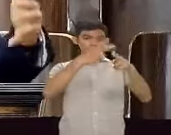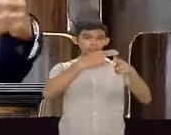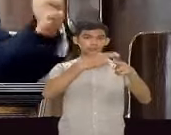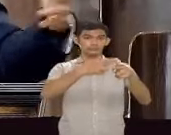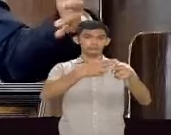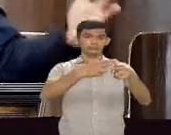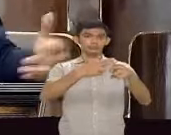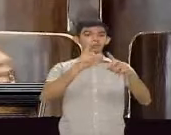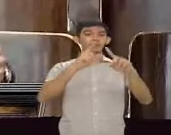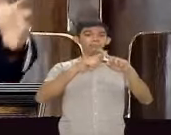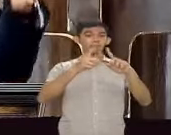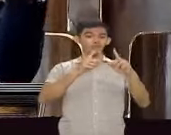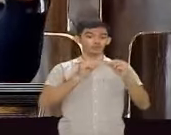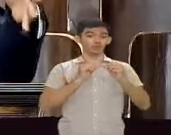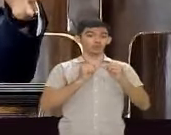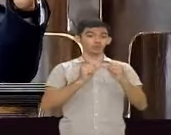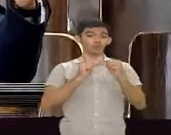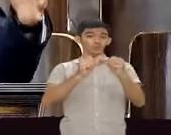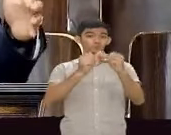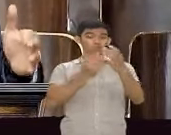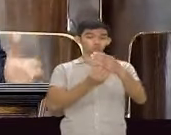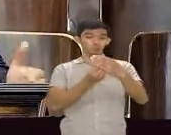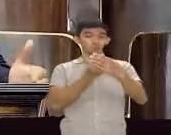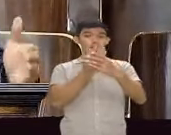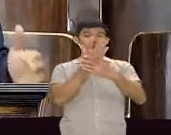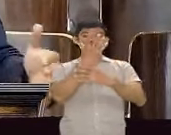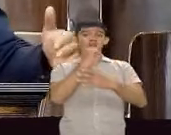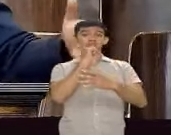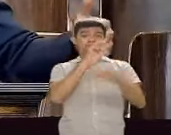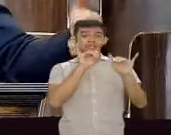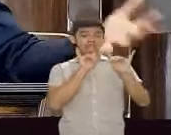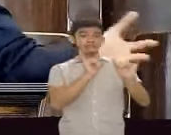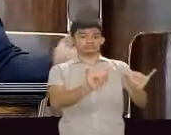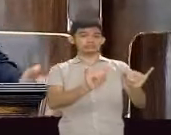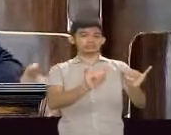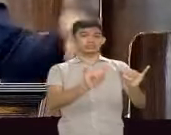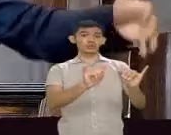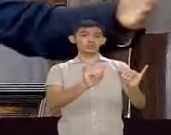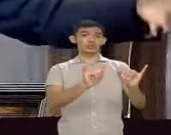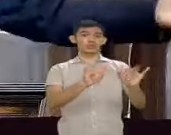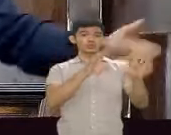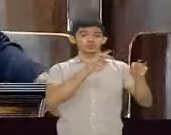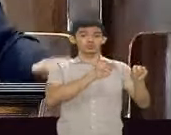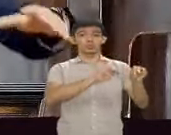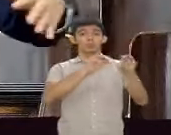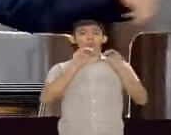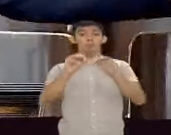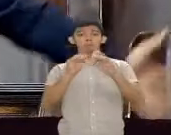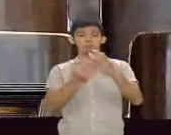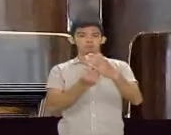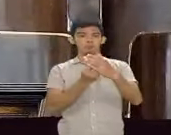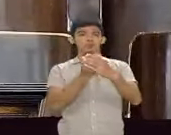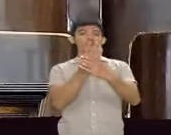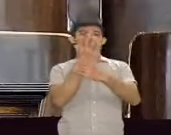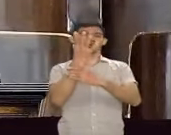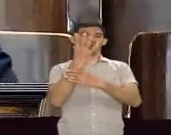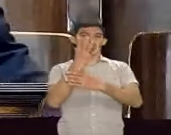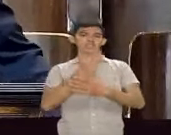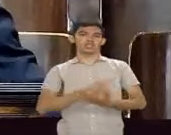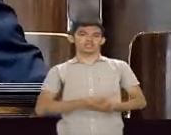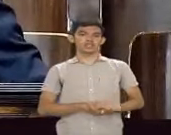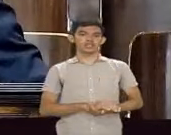names, they're continuing to grow. It's not just static, it's dynamic, it's moving, it's growing.